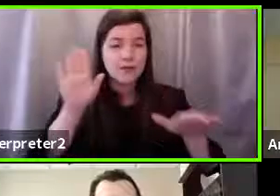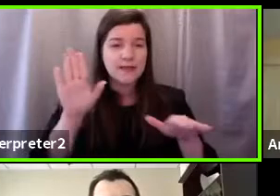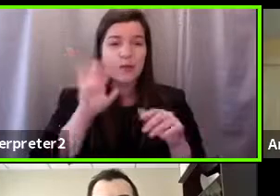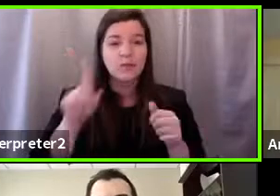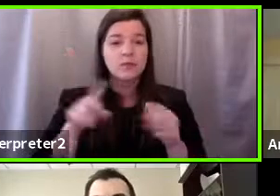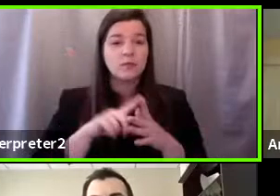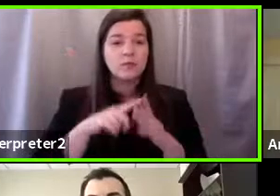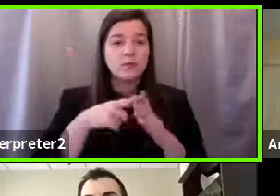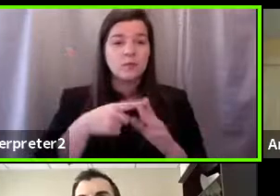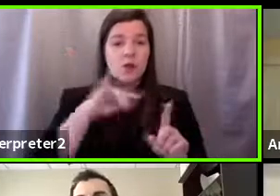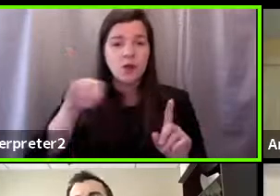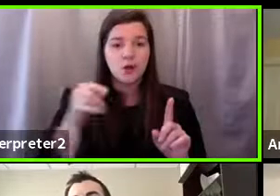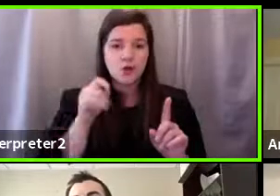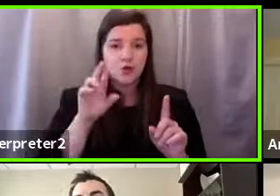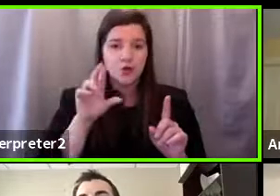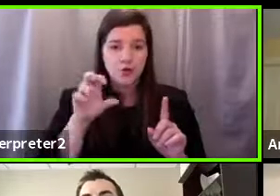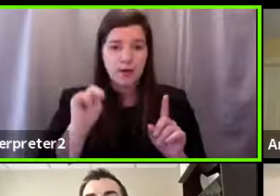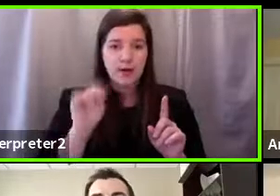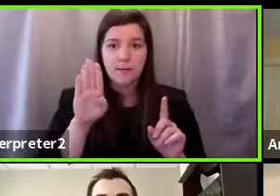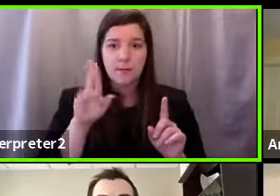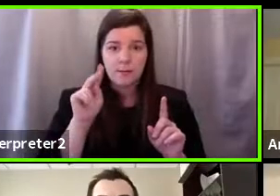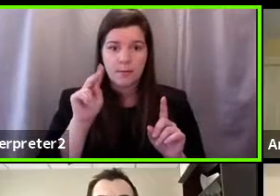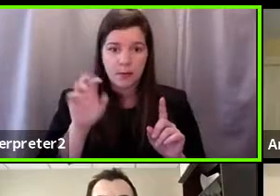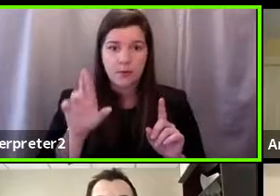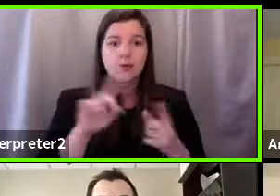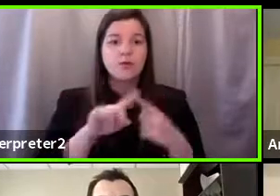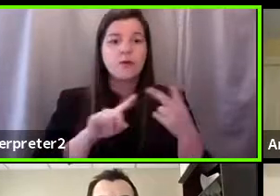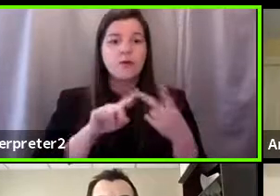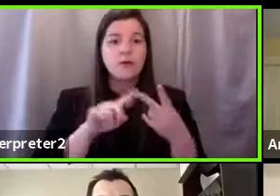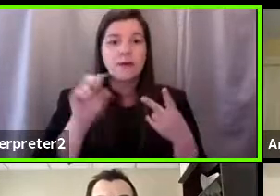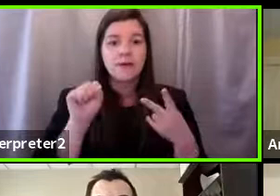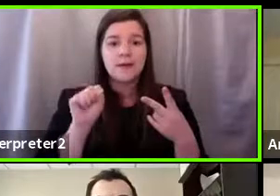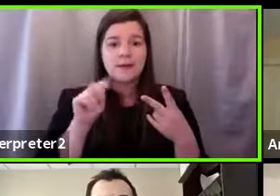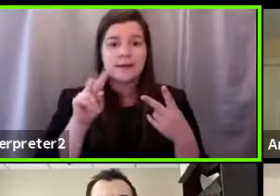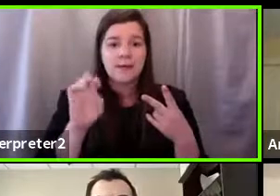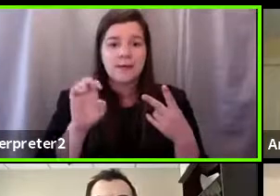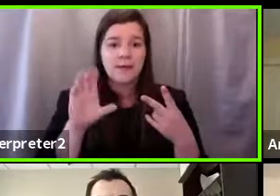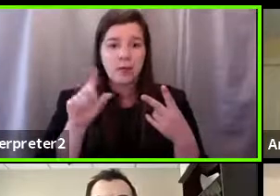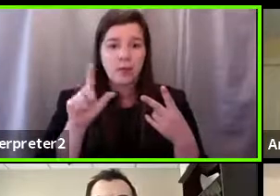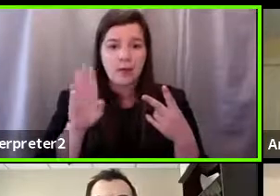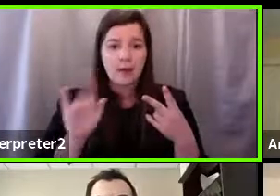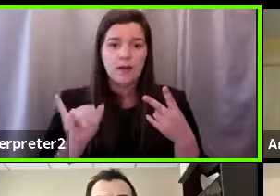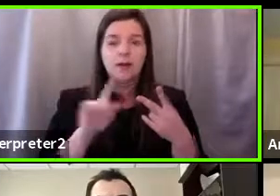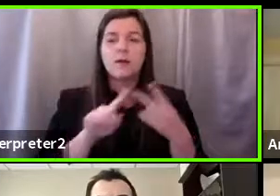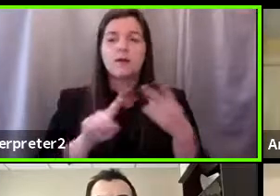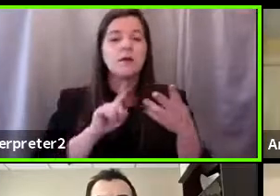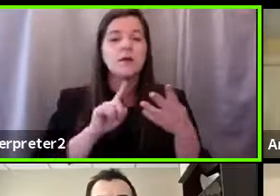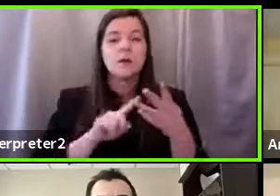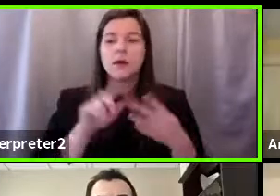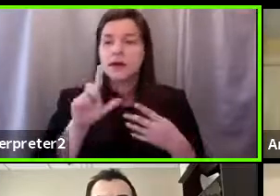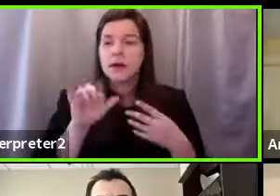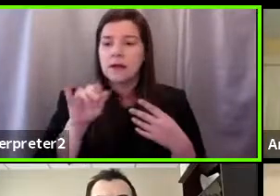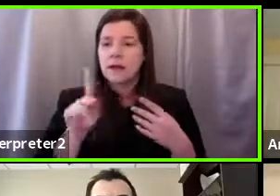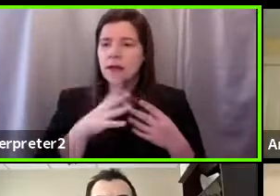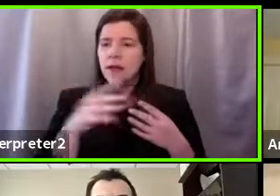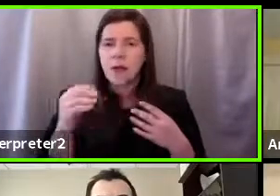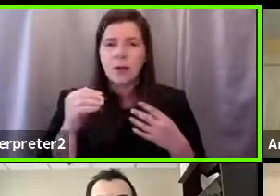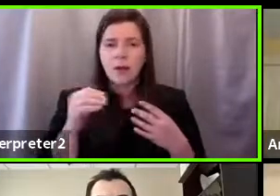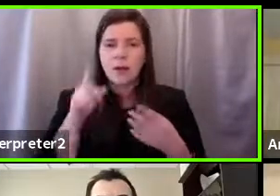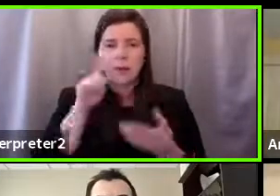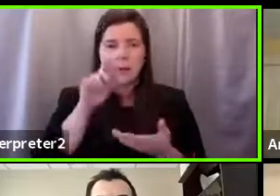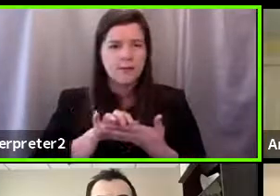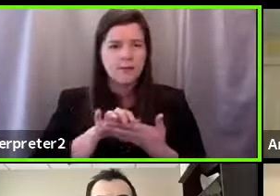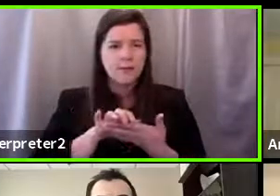Butler, Stephen Colby, Kimberly Link, and I believe